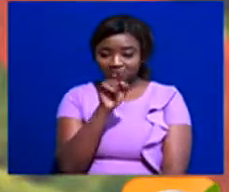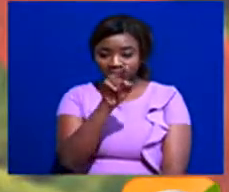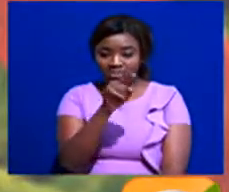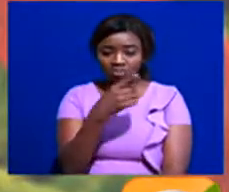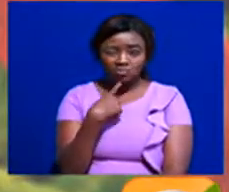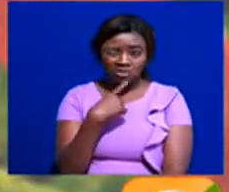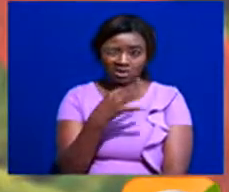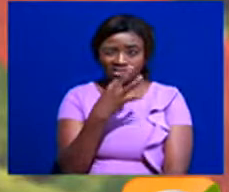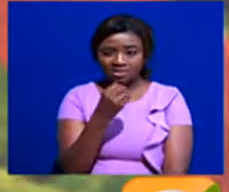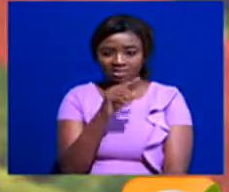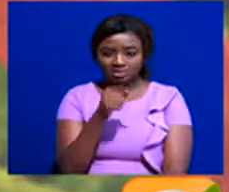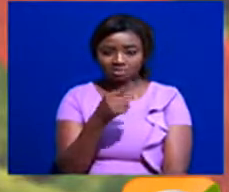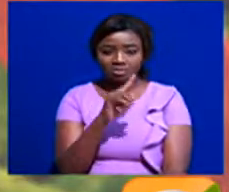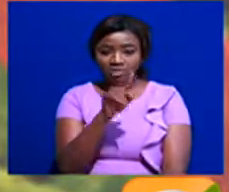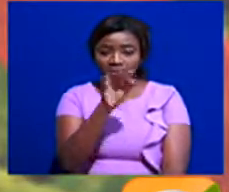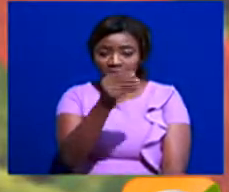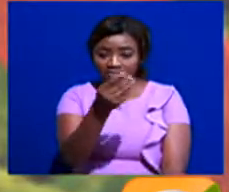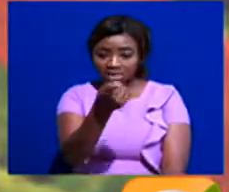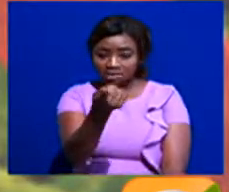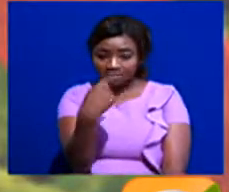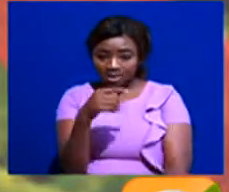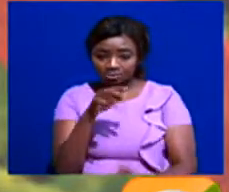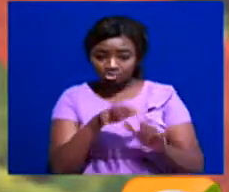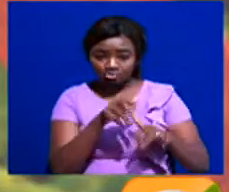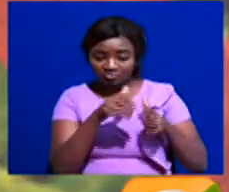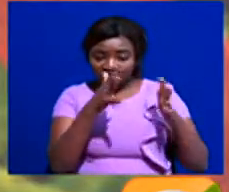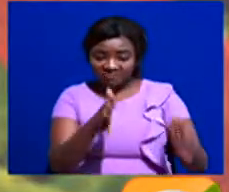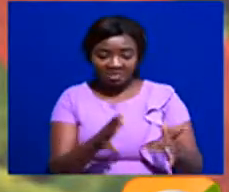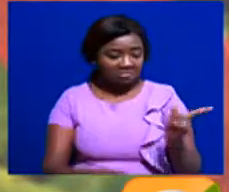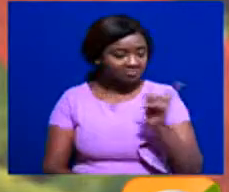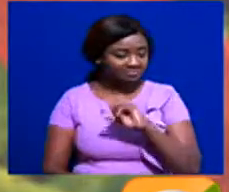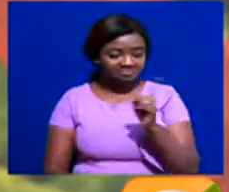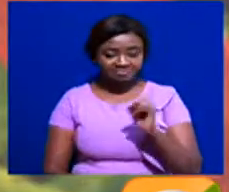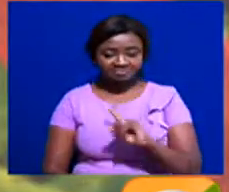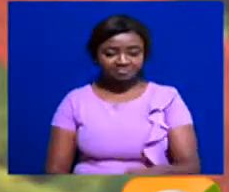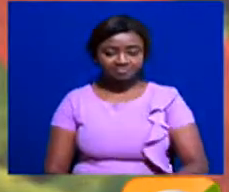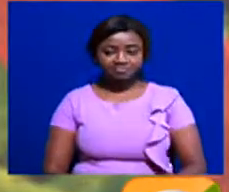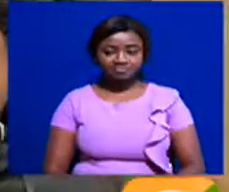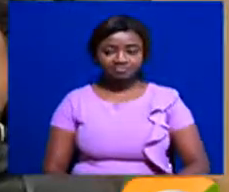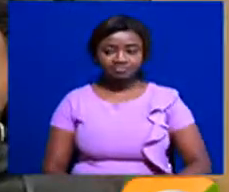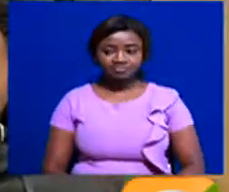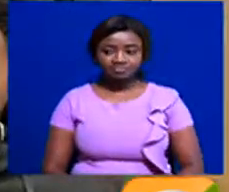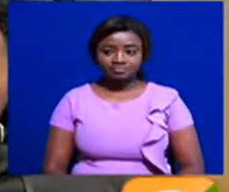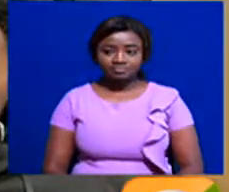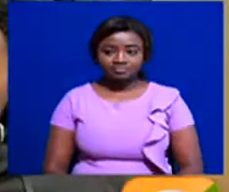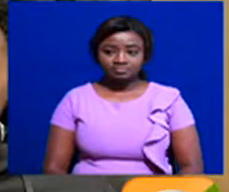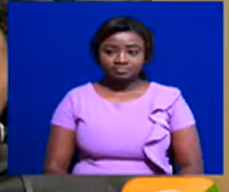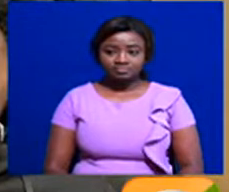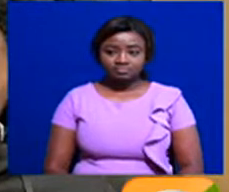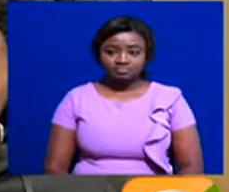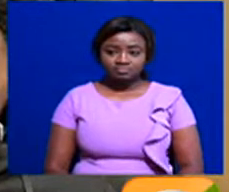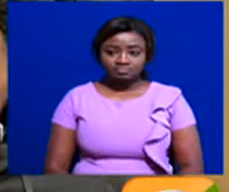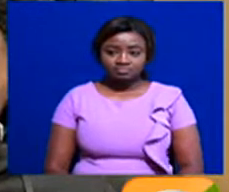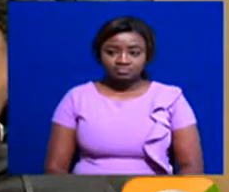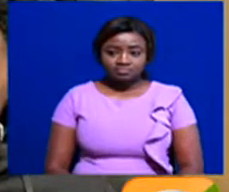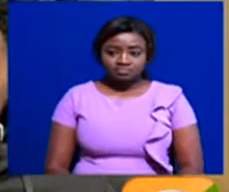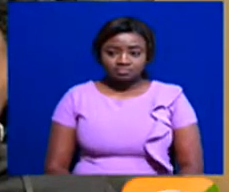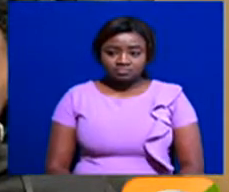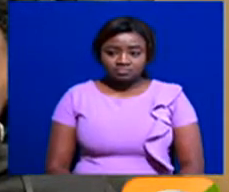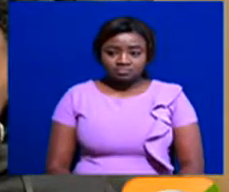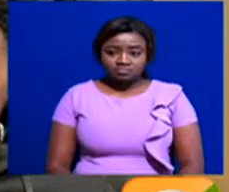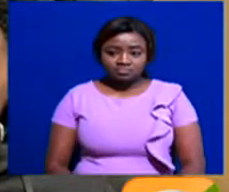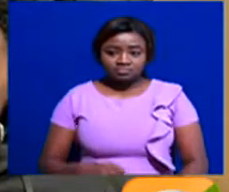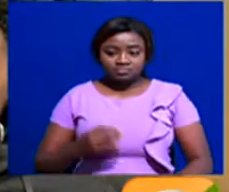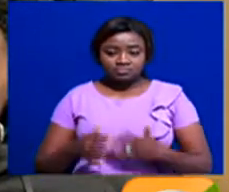130,000. So if you calculate the inputs that you put, you end